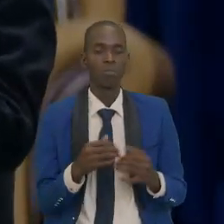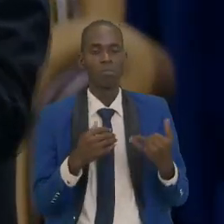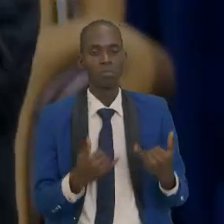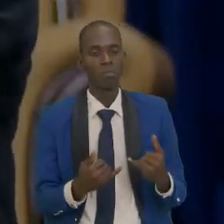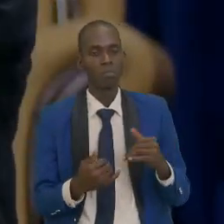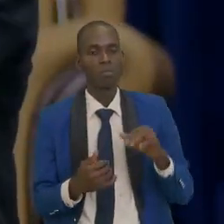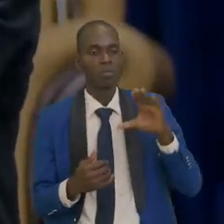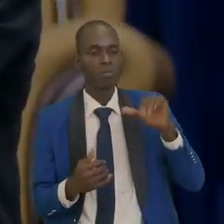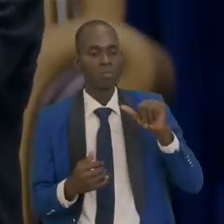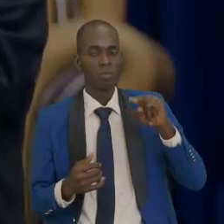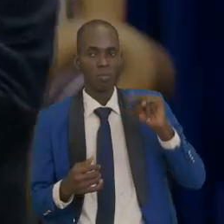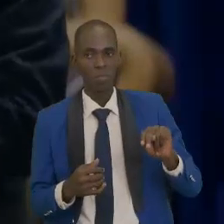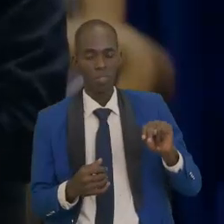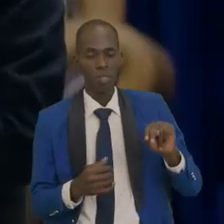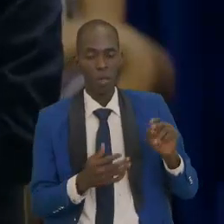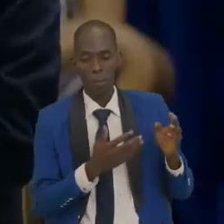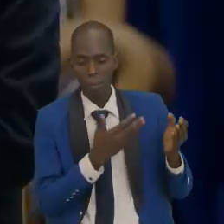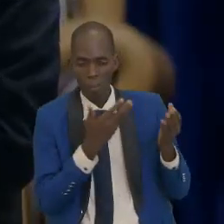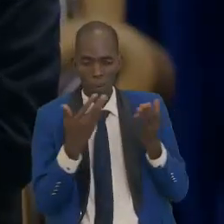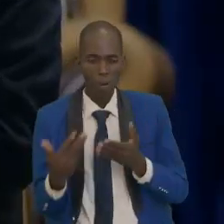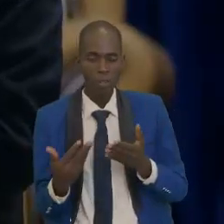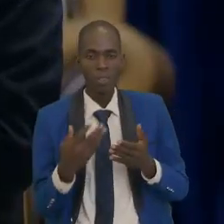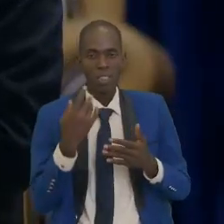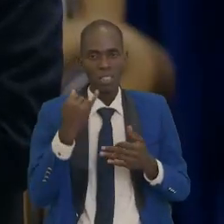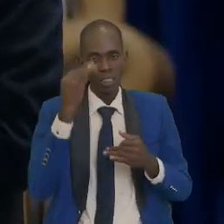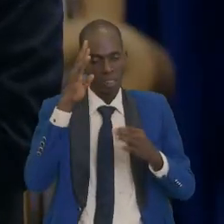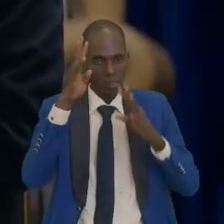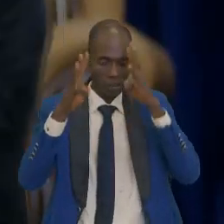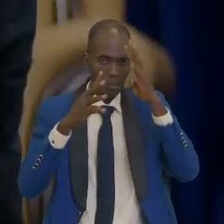killing that nobody had done before him